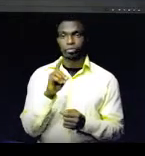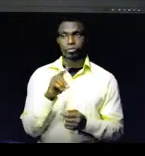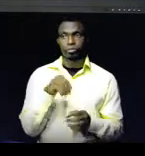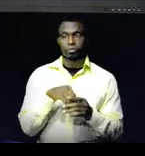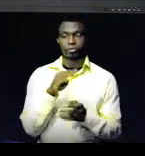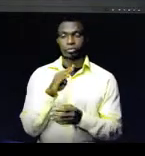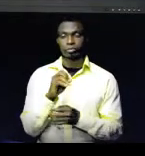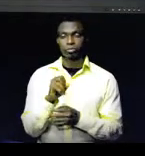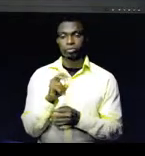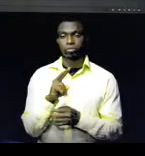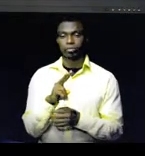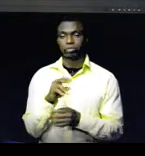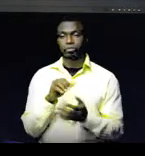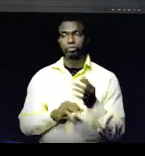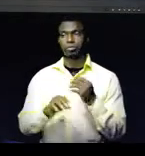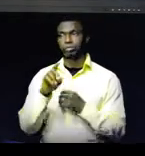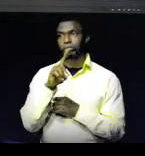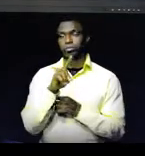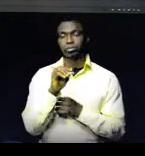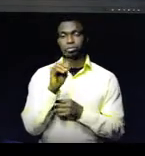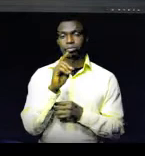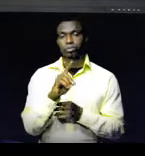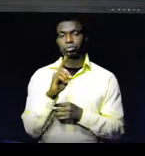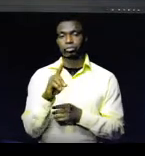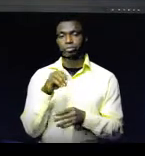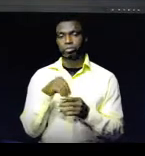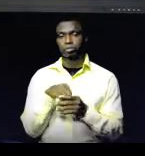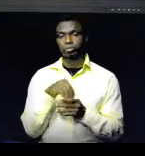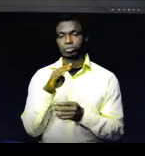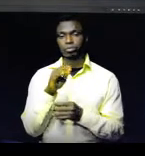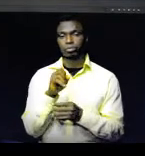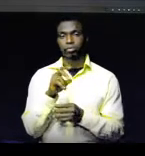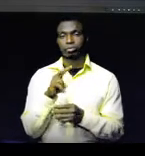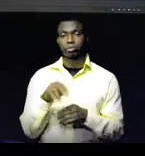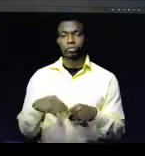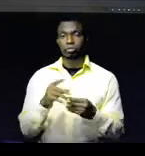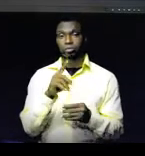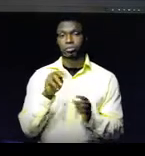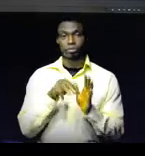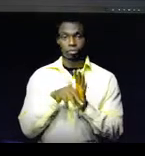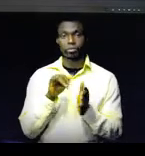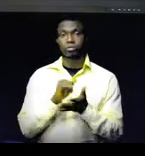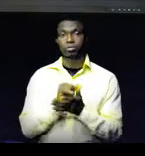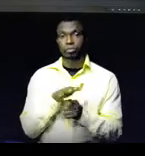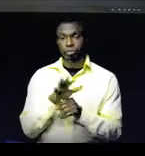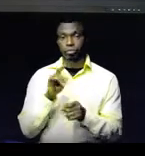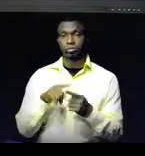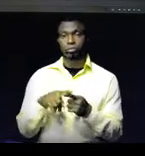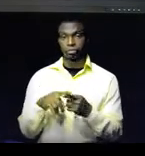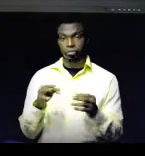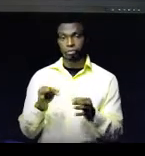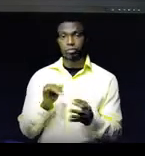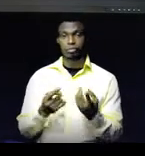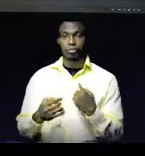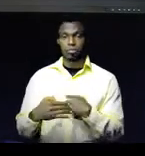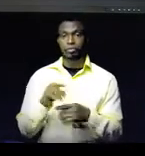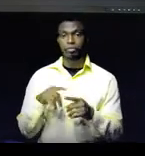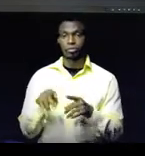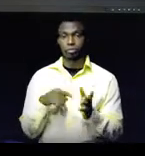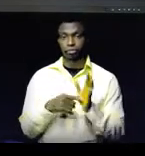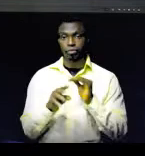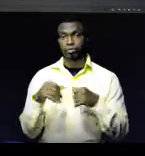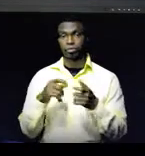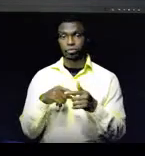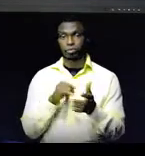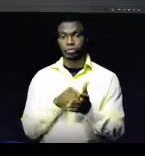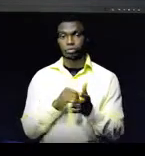You are to evaluate 1101 in base 2 minus 1011 base 2. I'll give you 1 minute. That should be